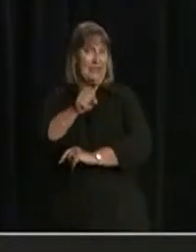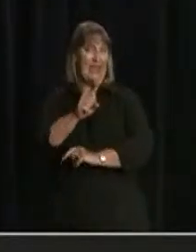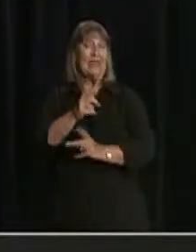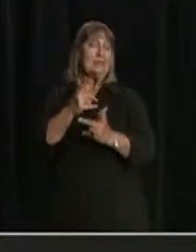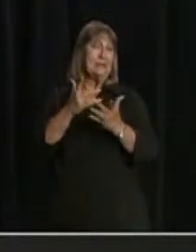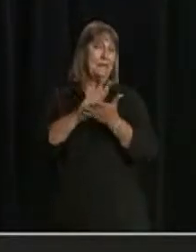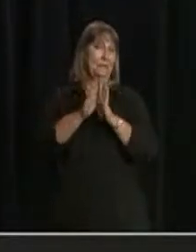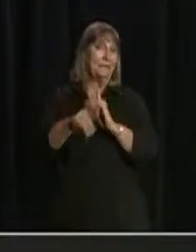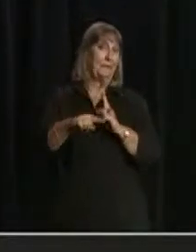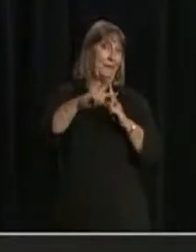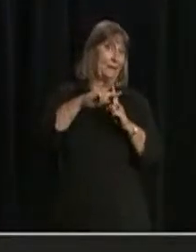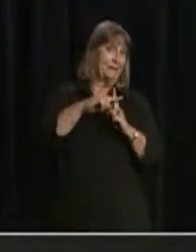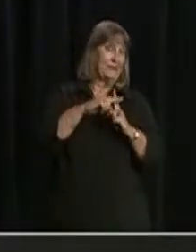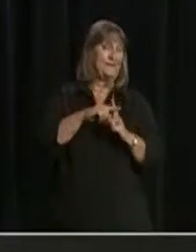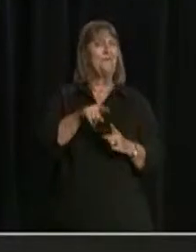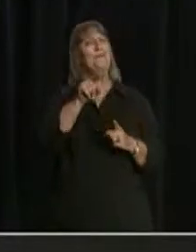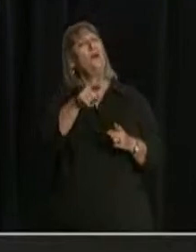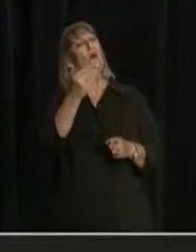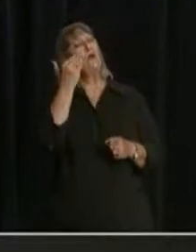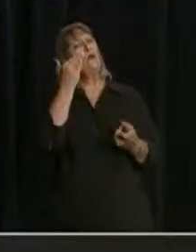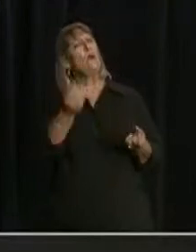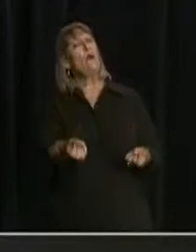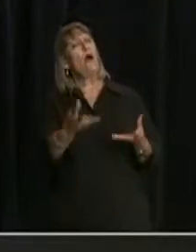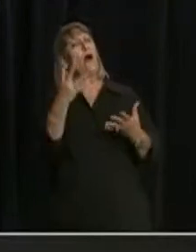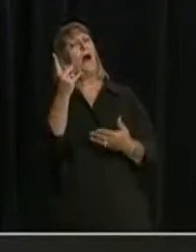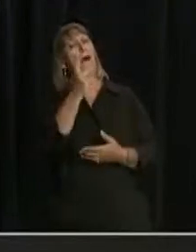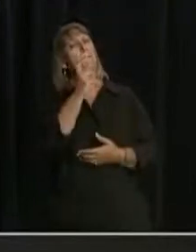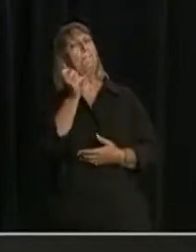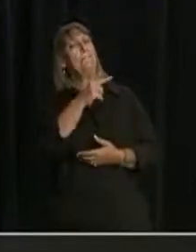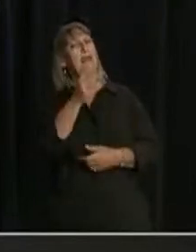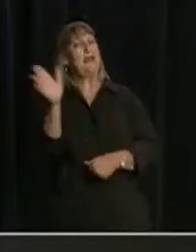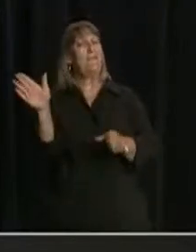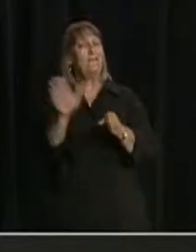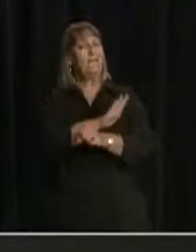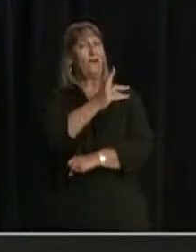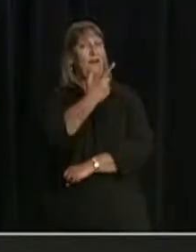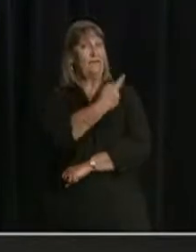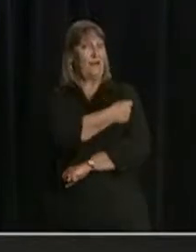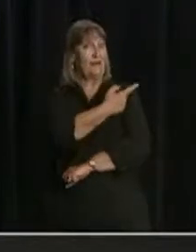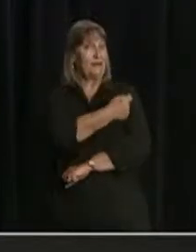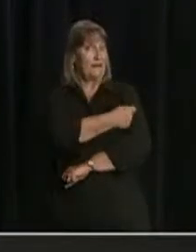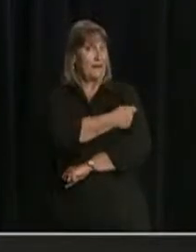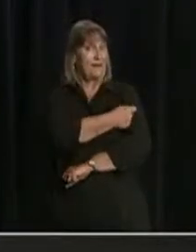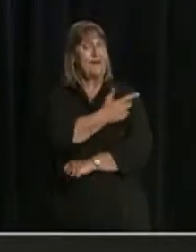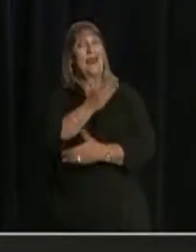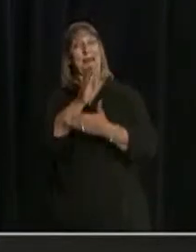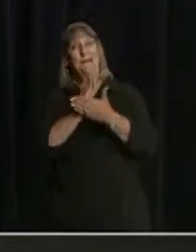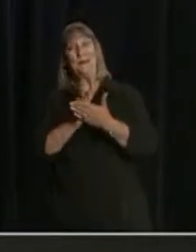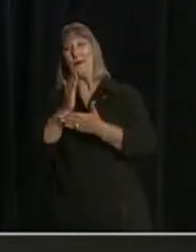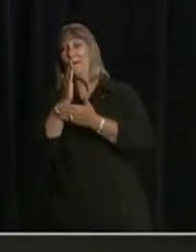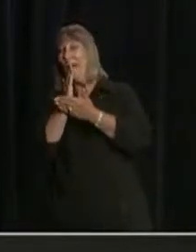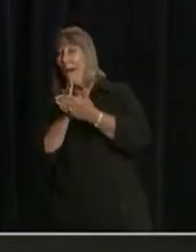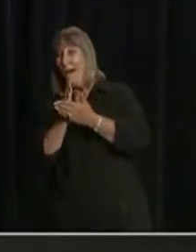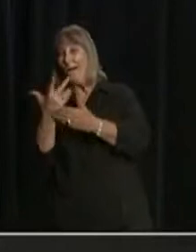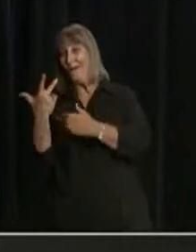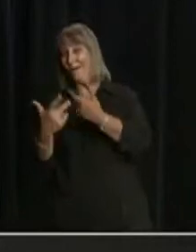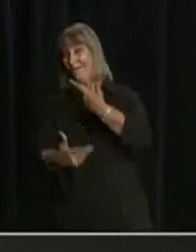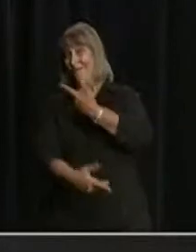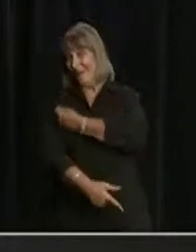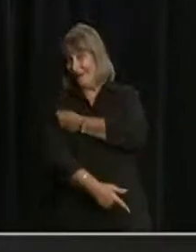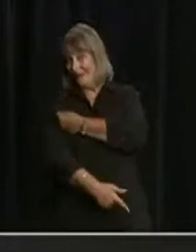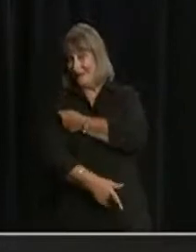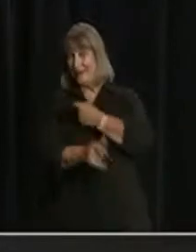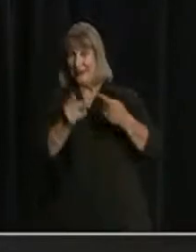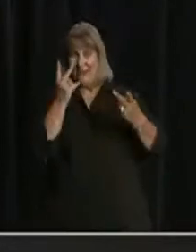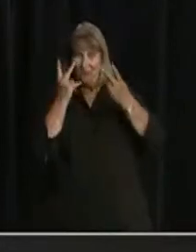current data of vaccination rates, like fully vaccinated and then those who are partially vaccinated? I mean, have we